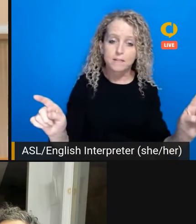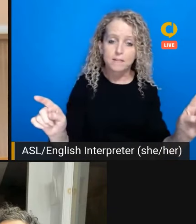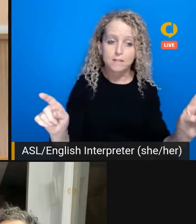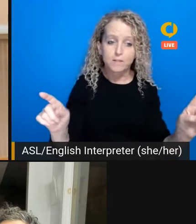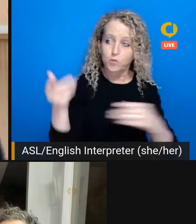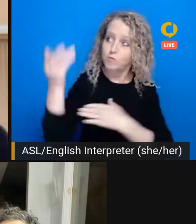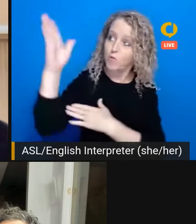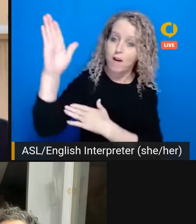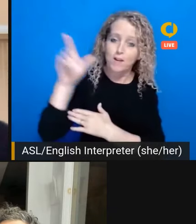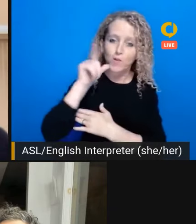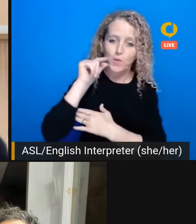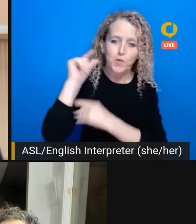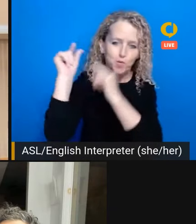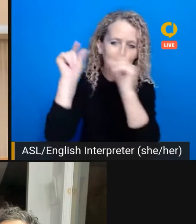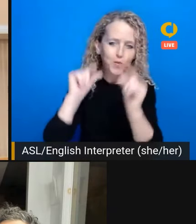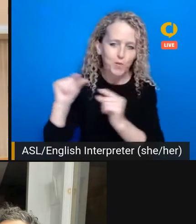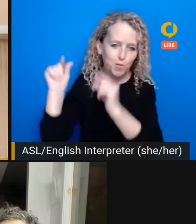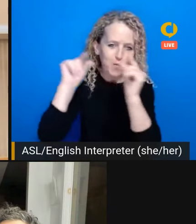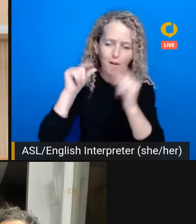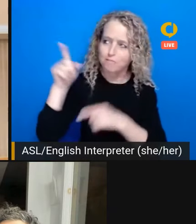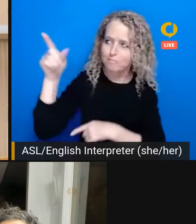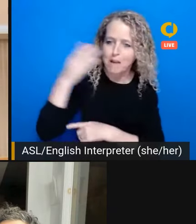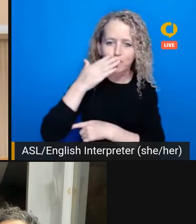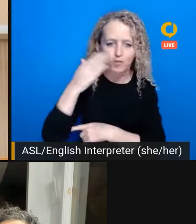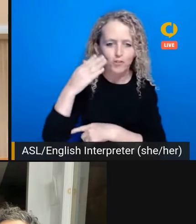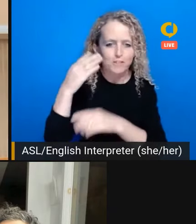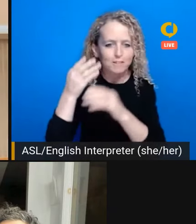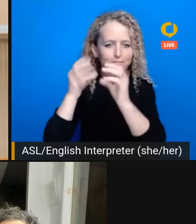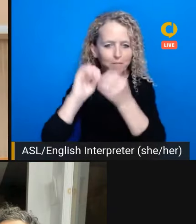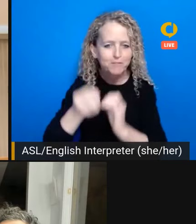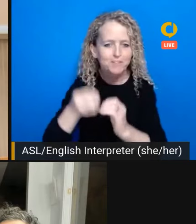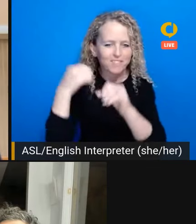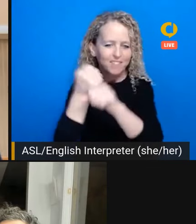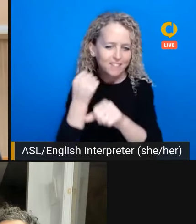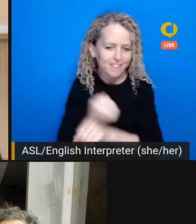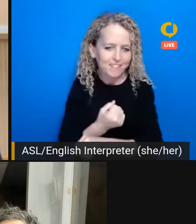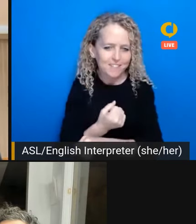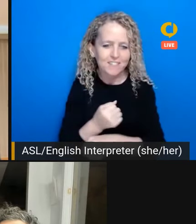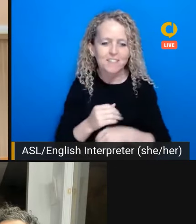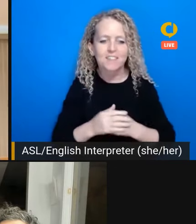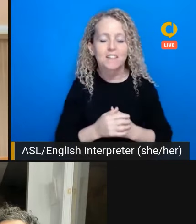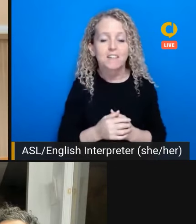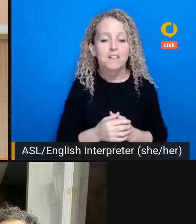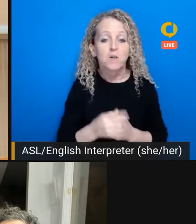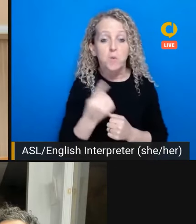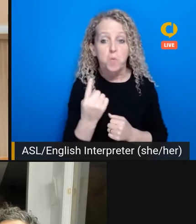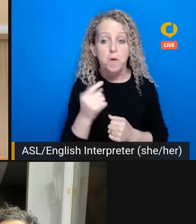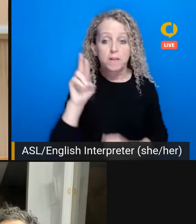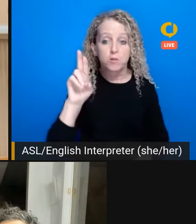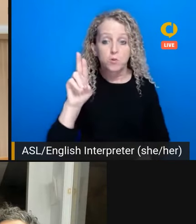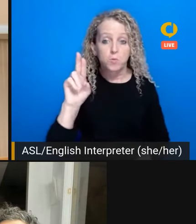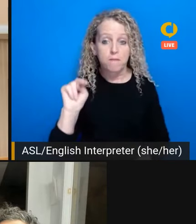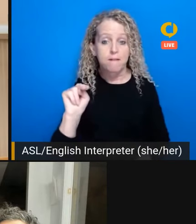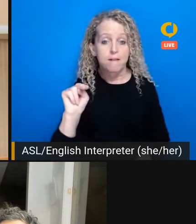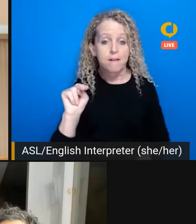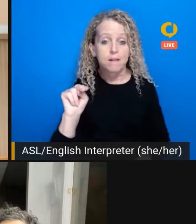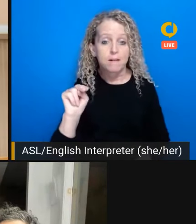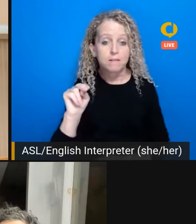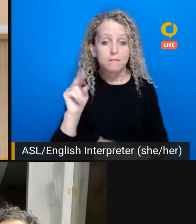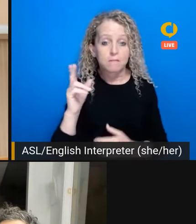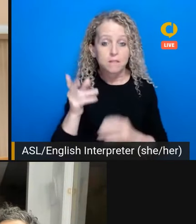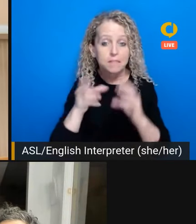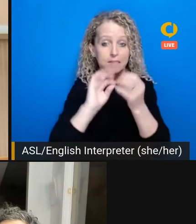comes up with good statistics. And it, one of the UN-based statistics, as